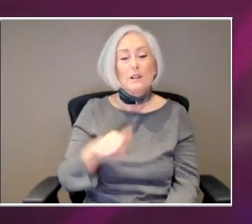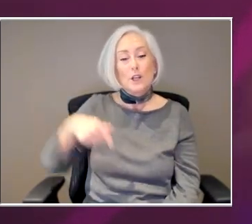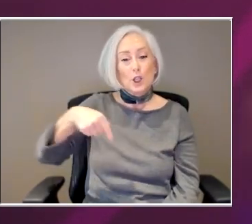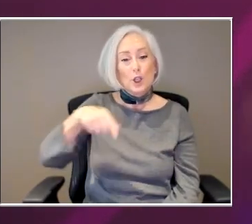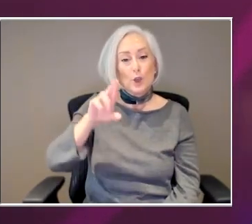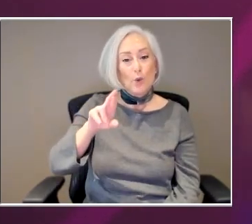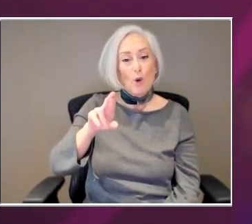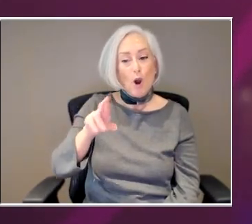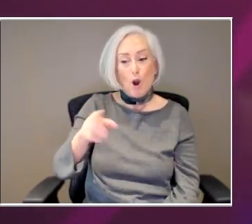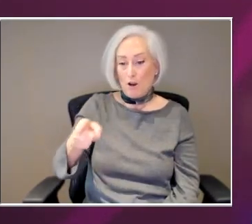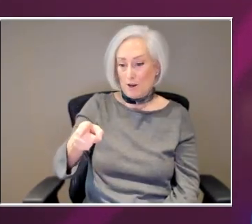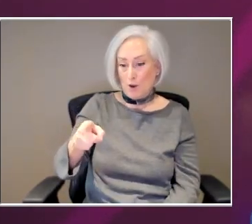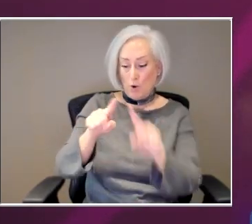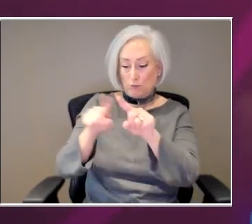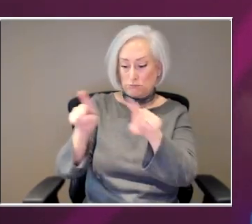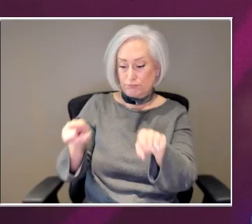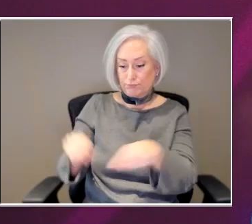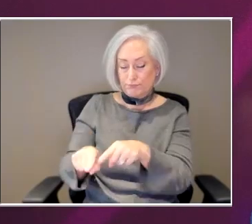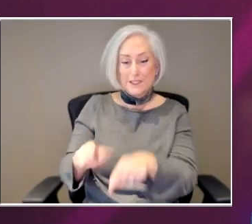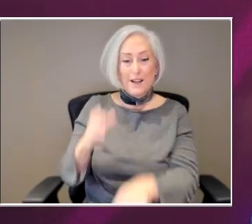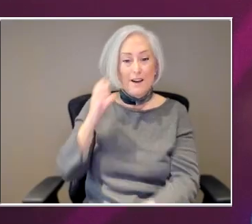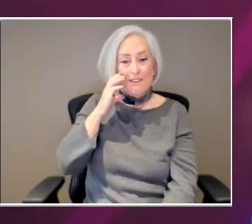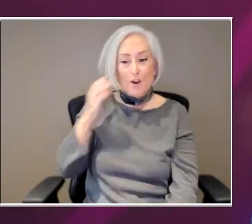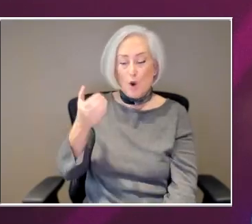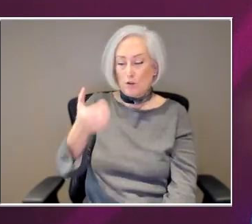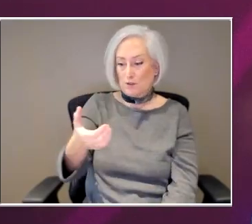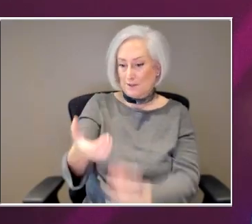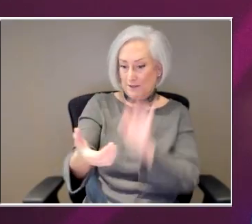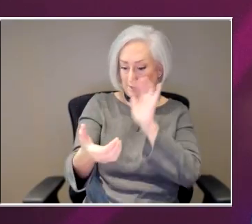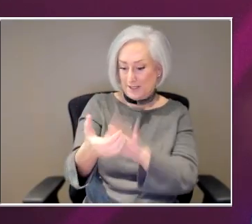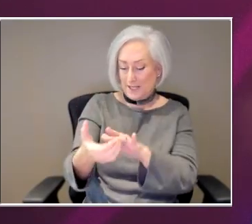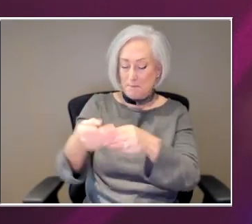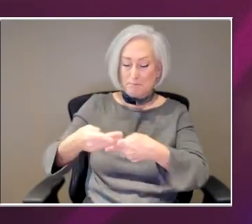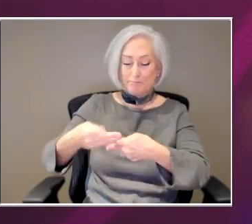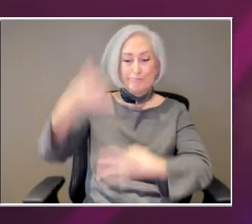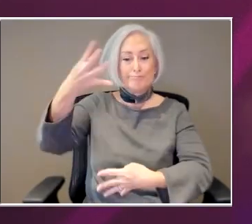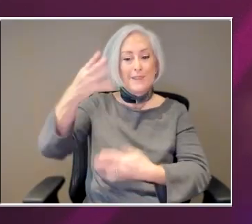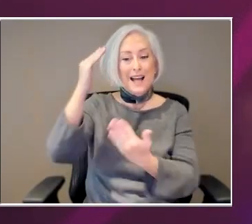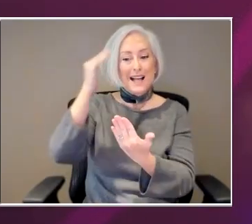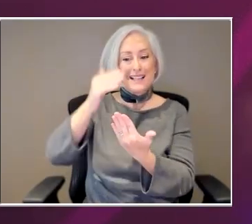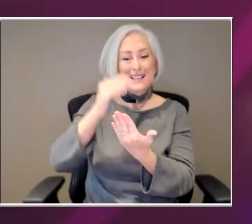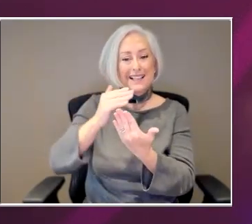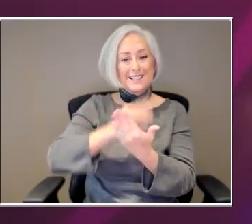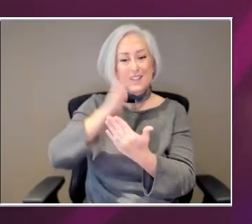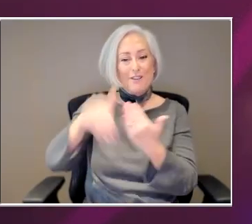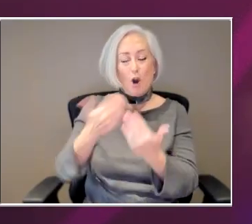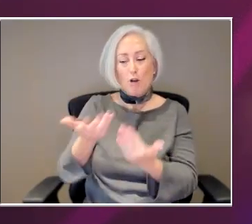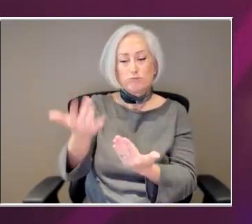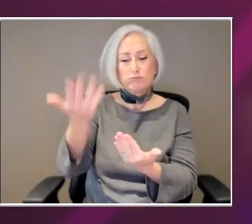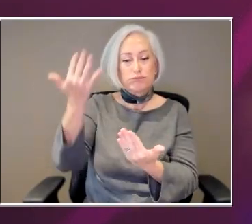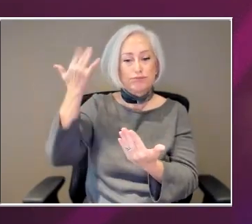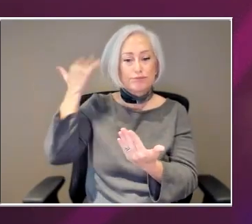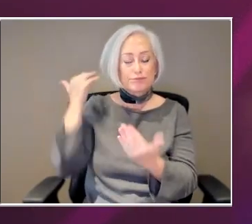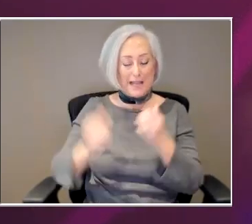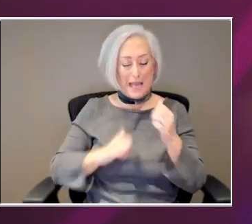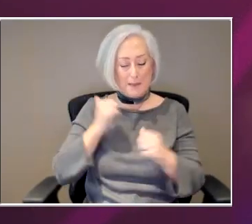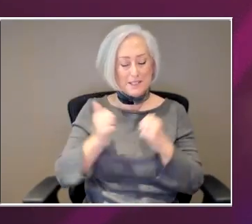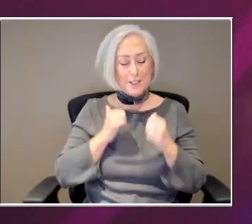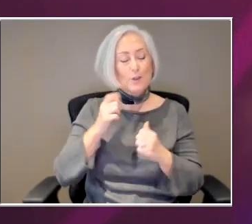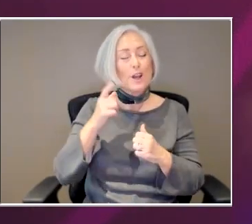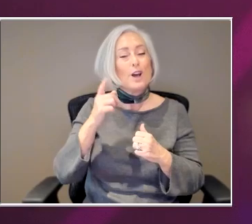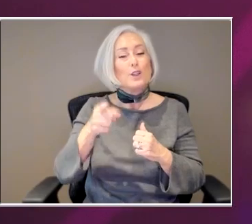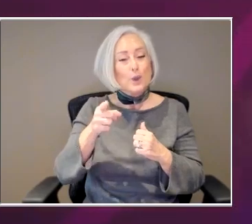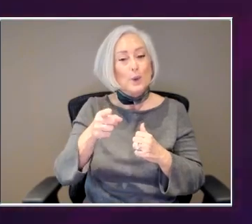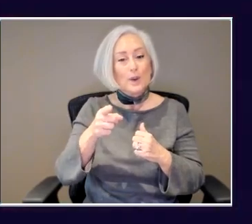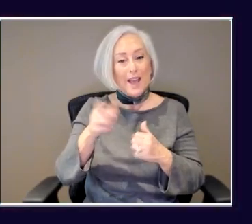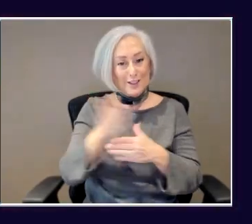right now. It will take you to a list of all our previous episodes. You can share and watch them as you like. Coming up next week on All